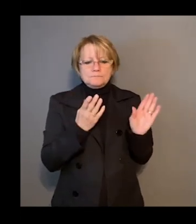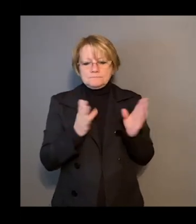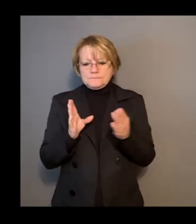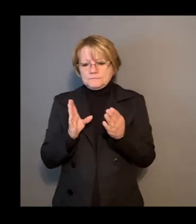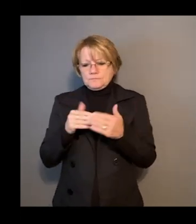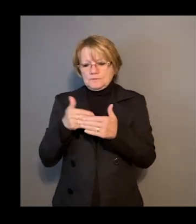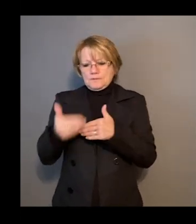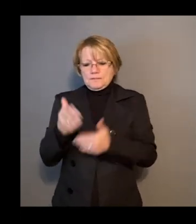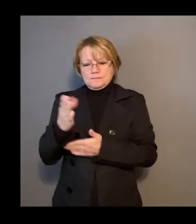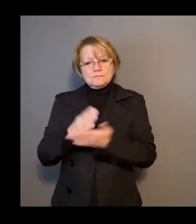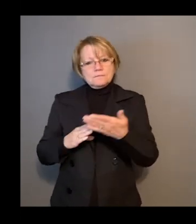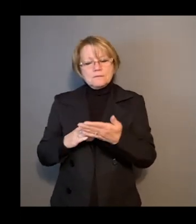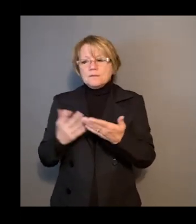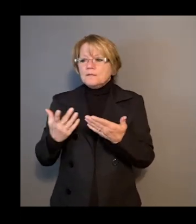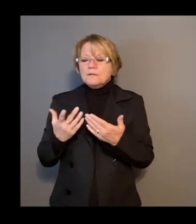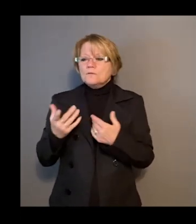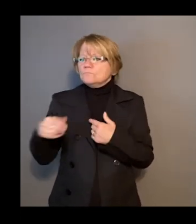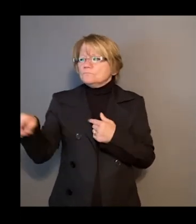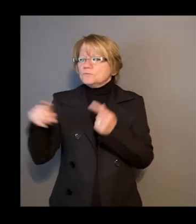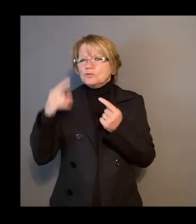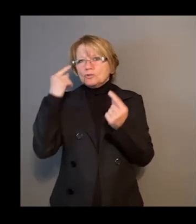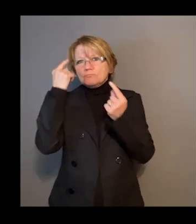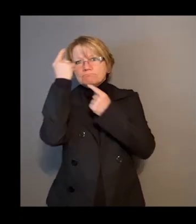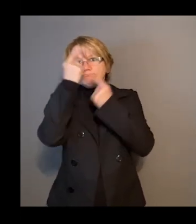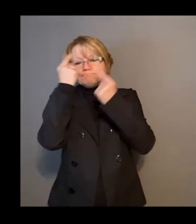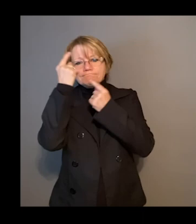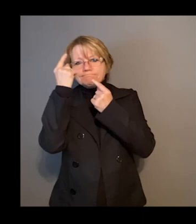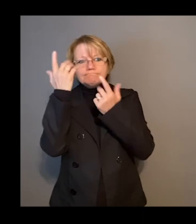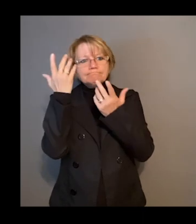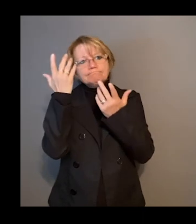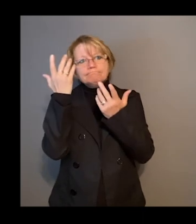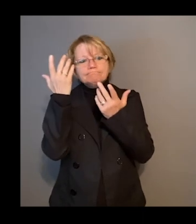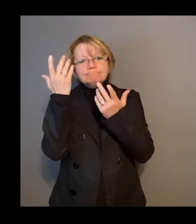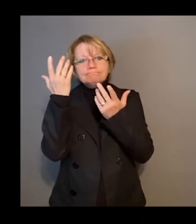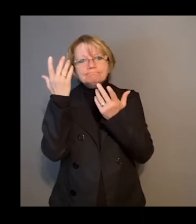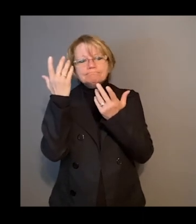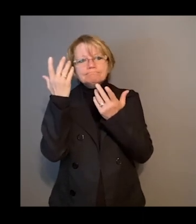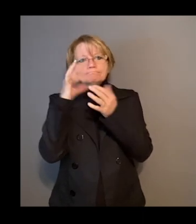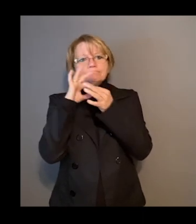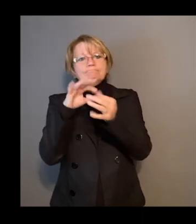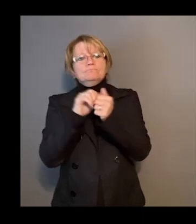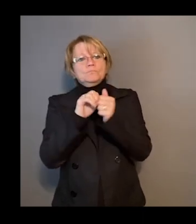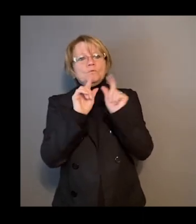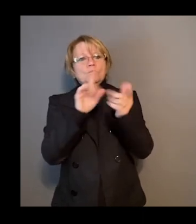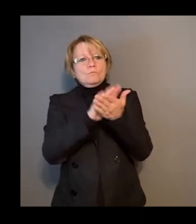the things that you think when you're going to a college that can help you